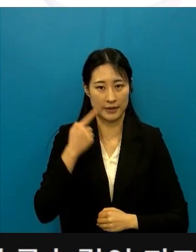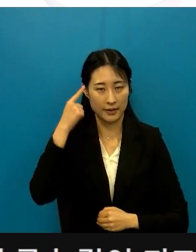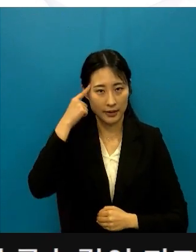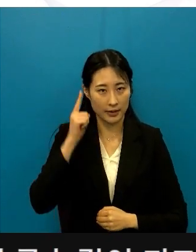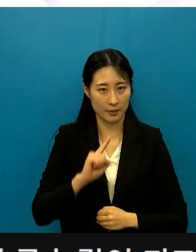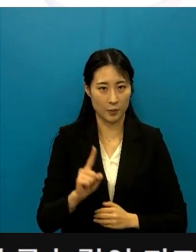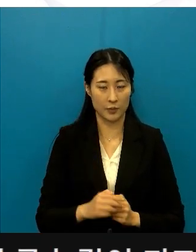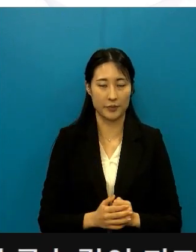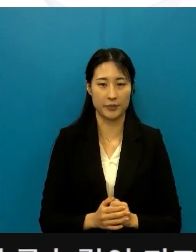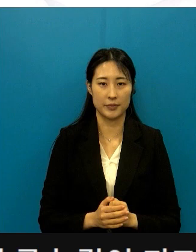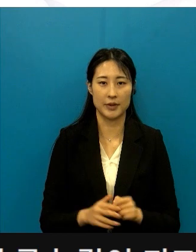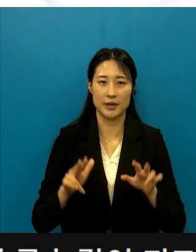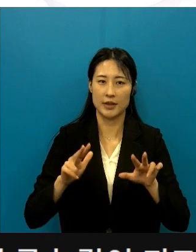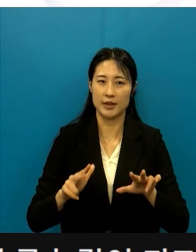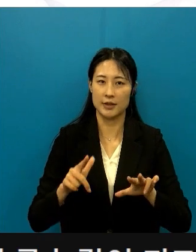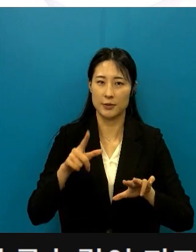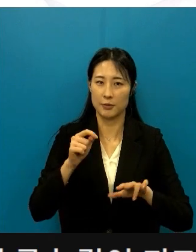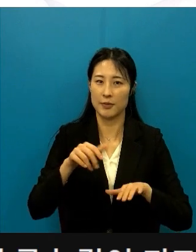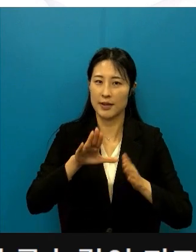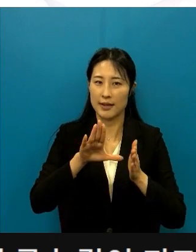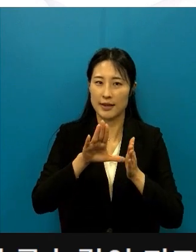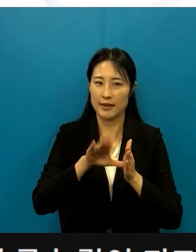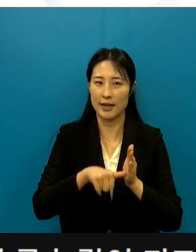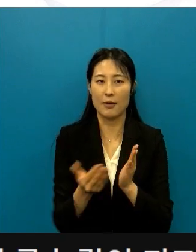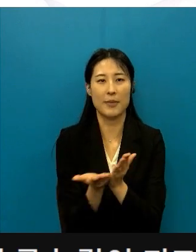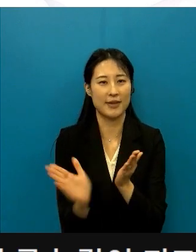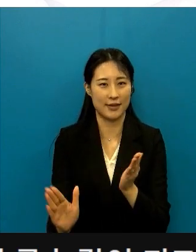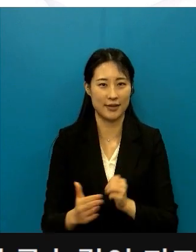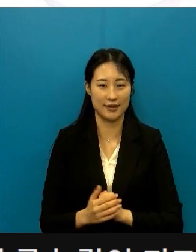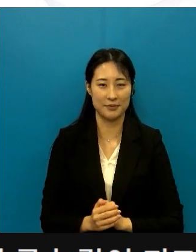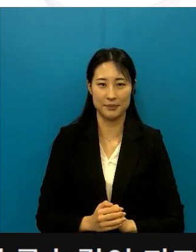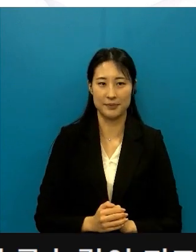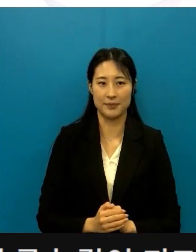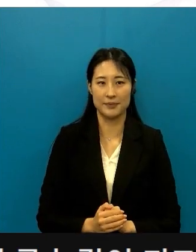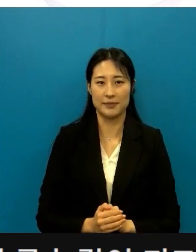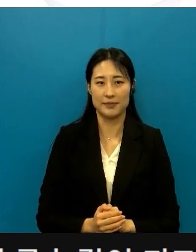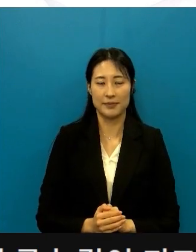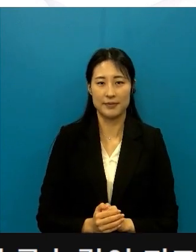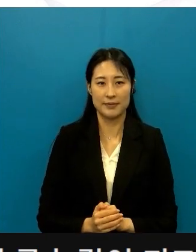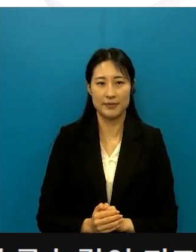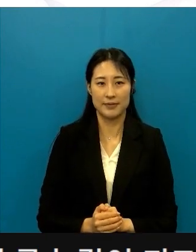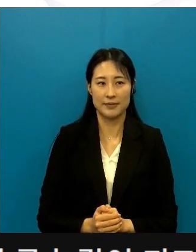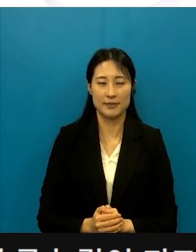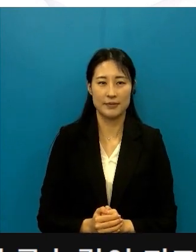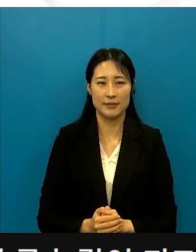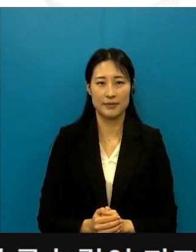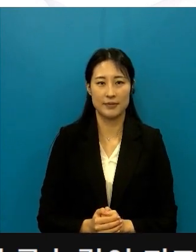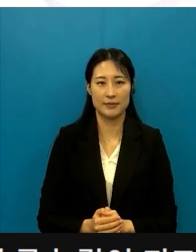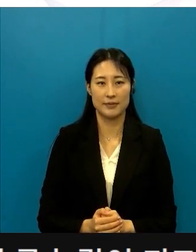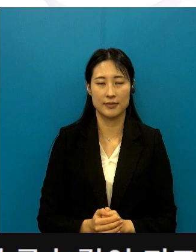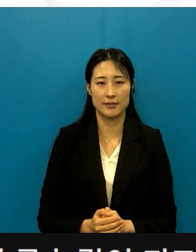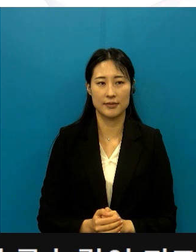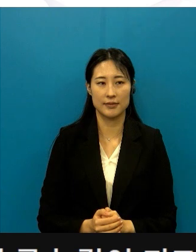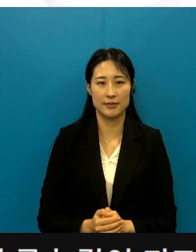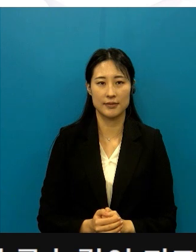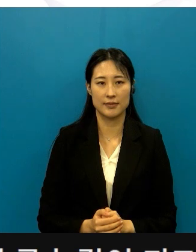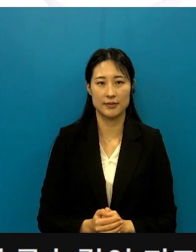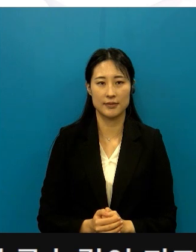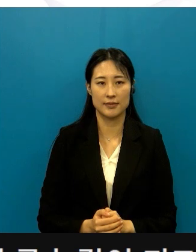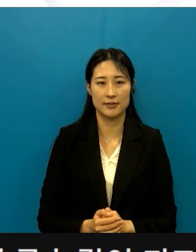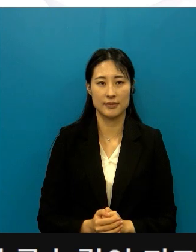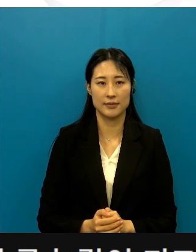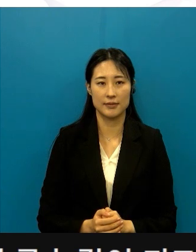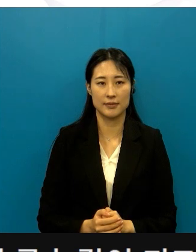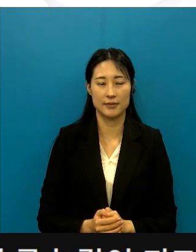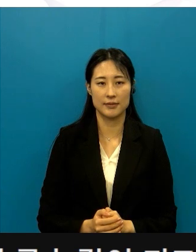After the full implement of this life-sustaining treatment decision-making act